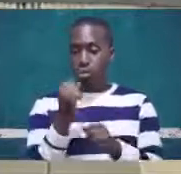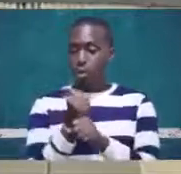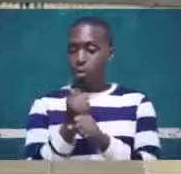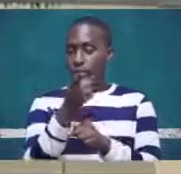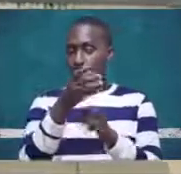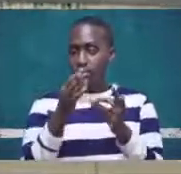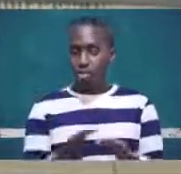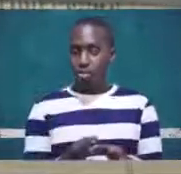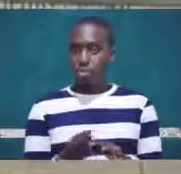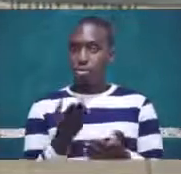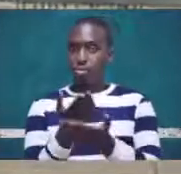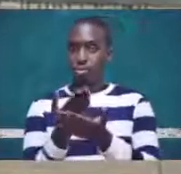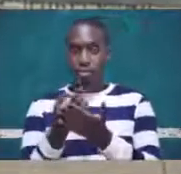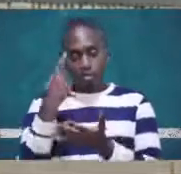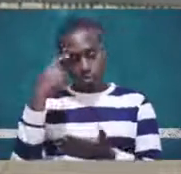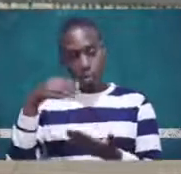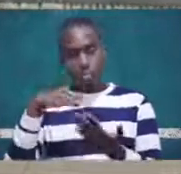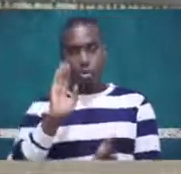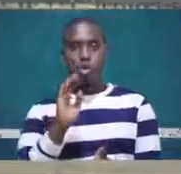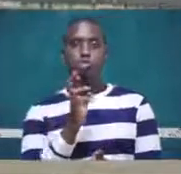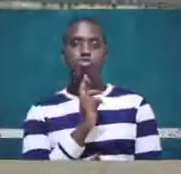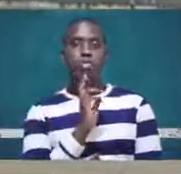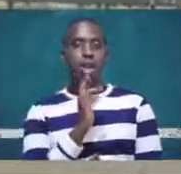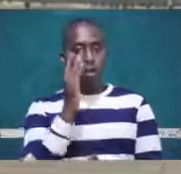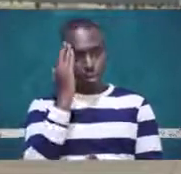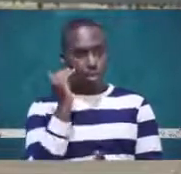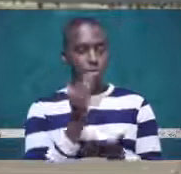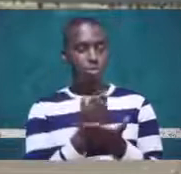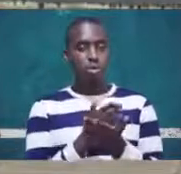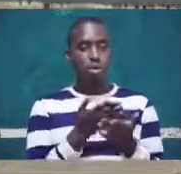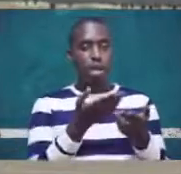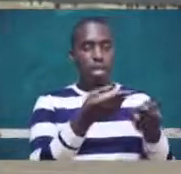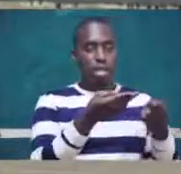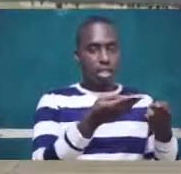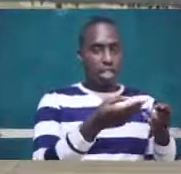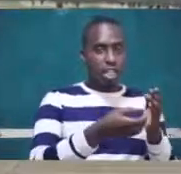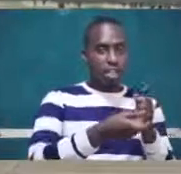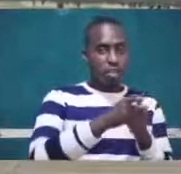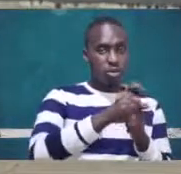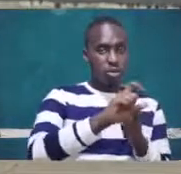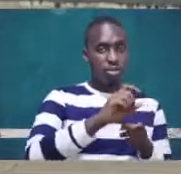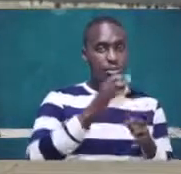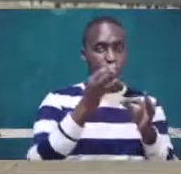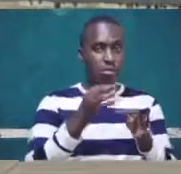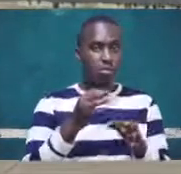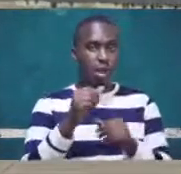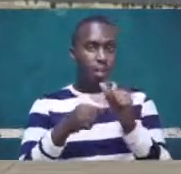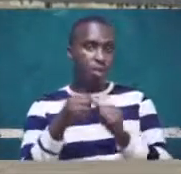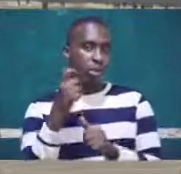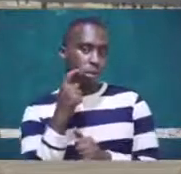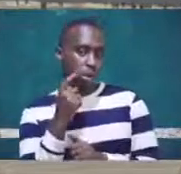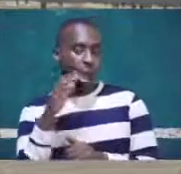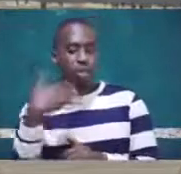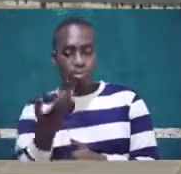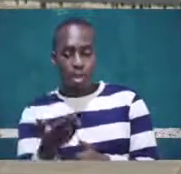here will demand for more sugar because there have been increase in the demand for sweets, and therefore